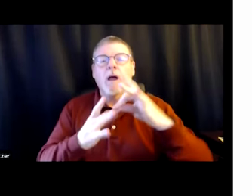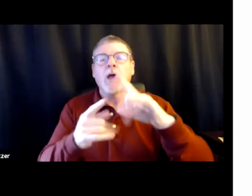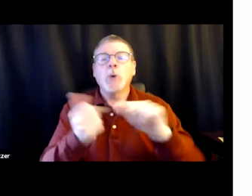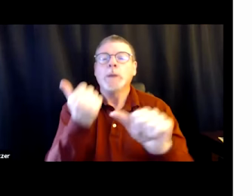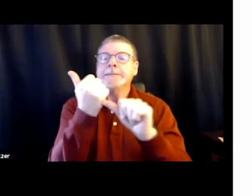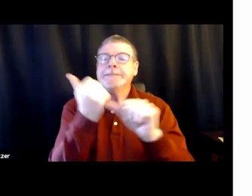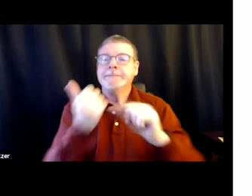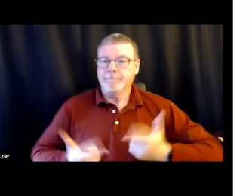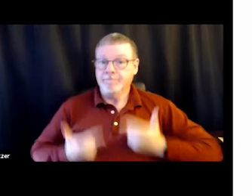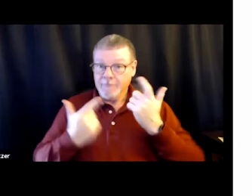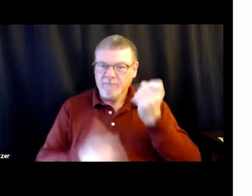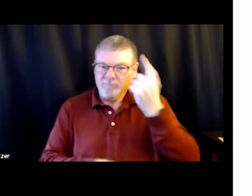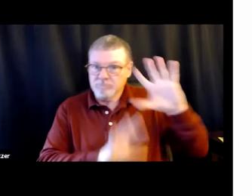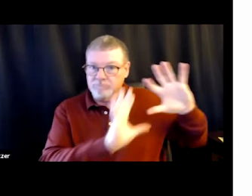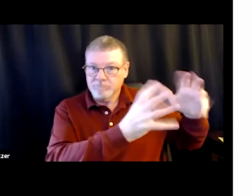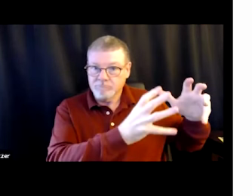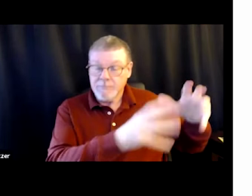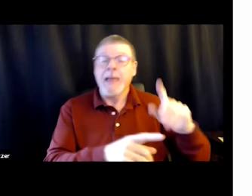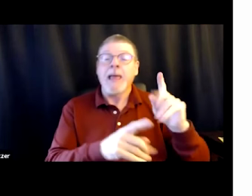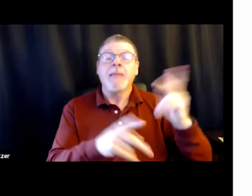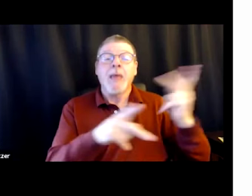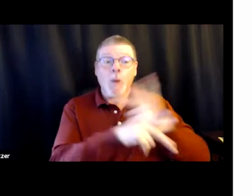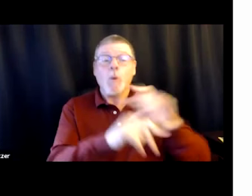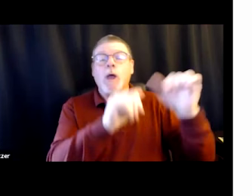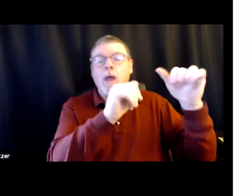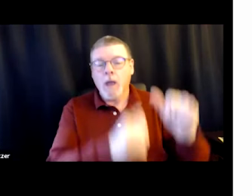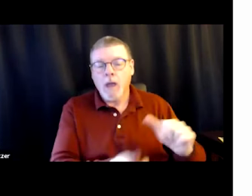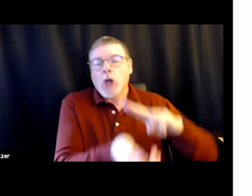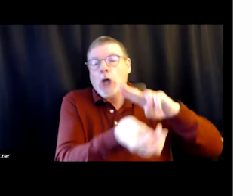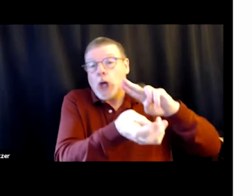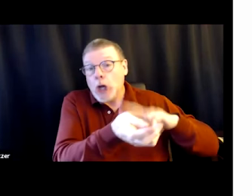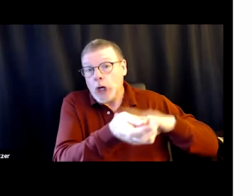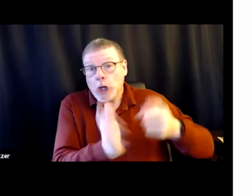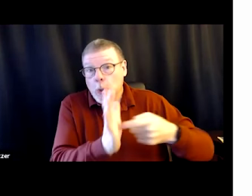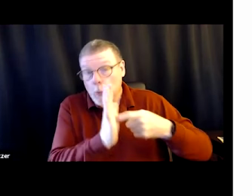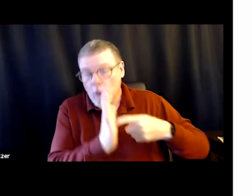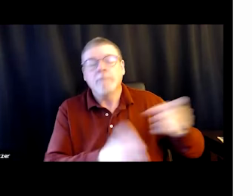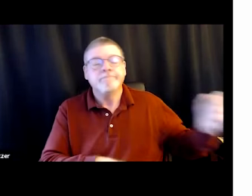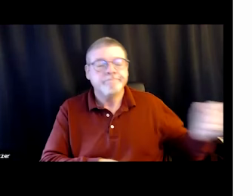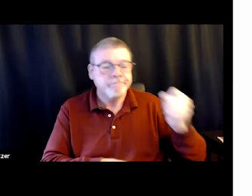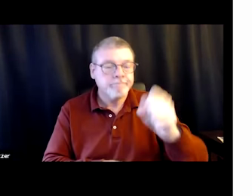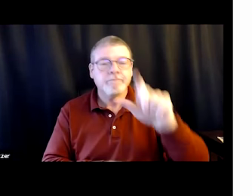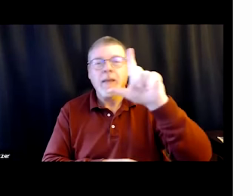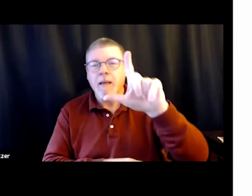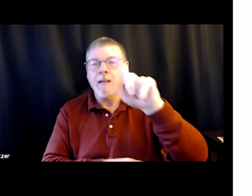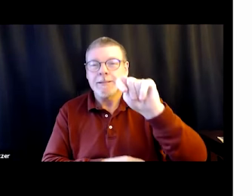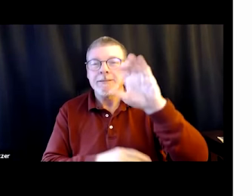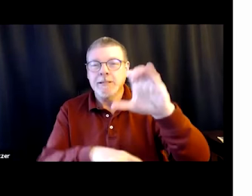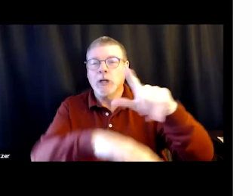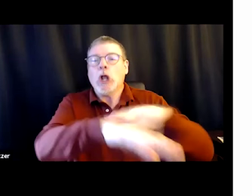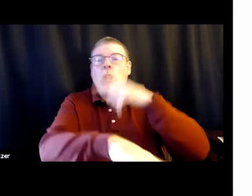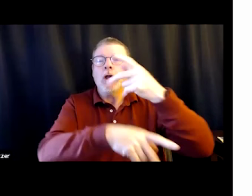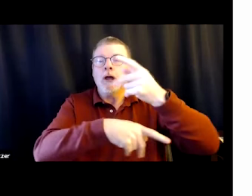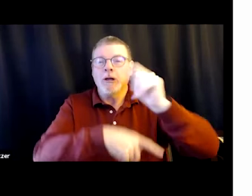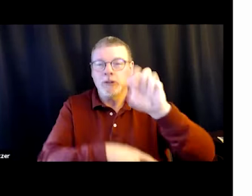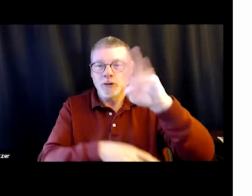space. Likewise, as your conditions worsen and skilled nursing is required, you would see, you know, long-term care settings, and then towards the